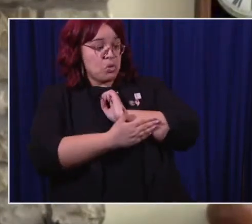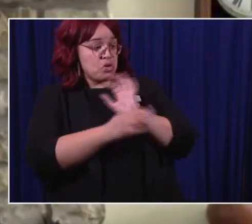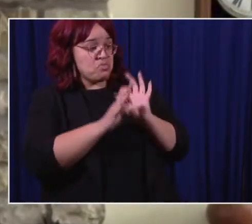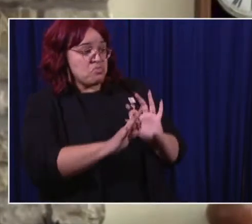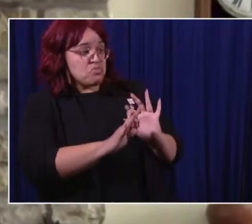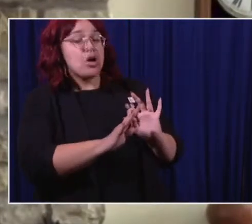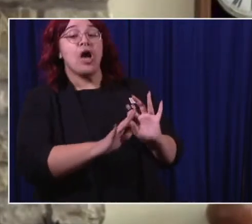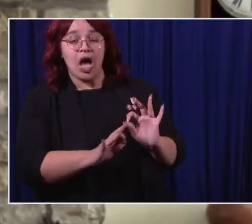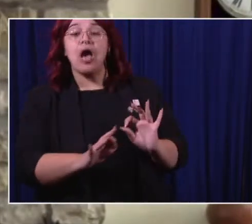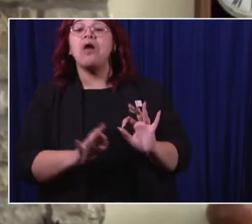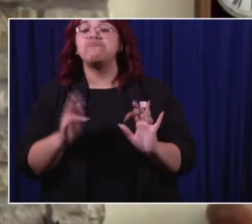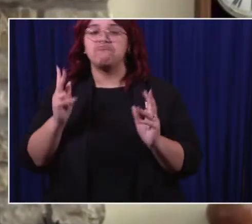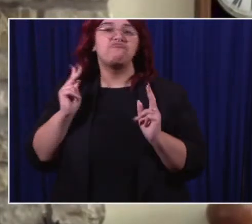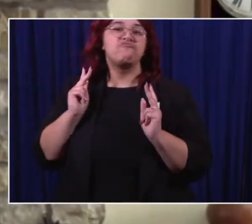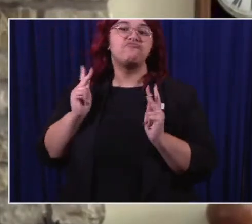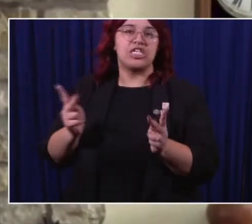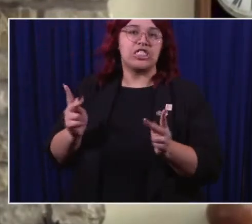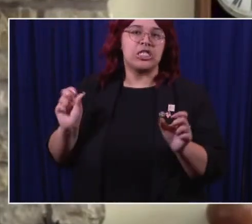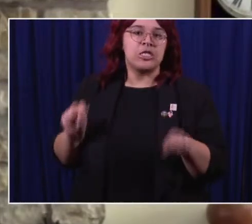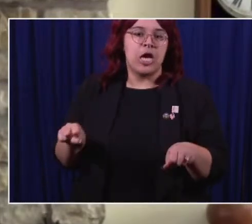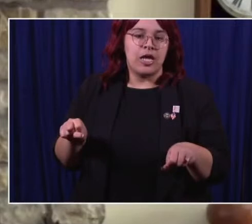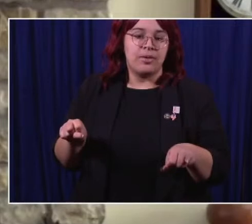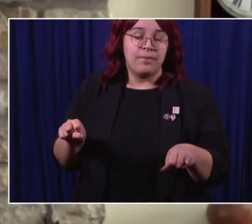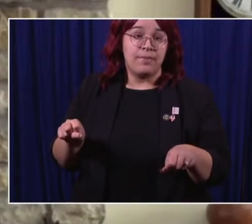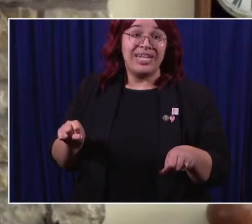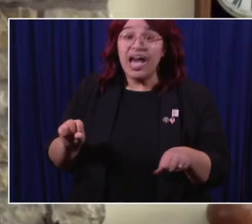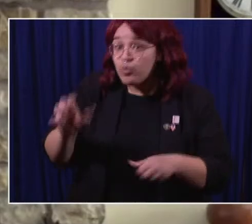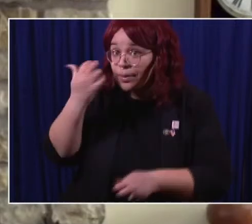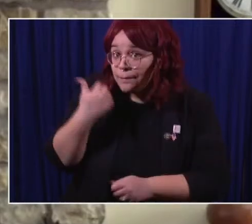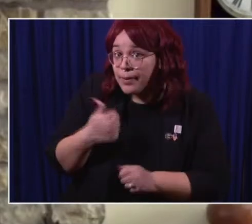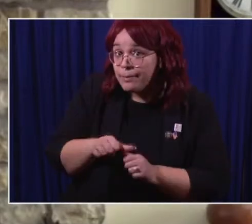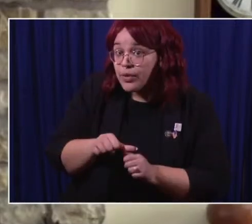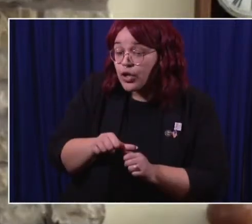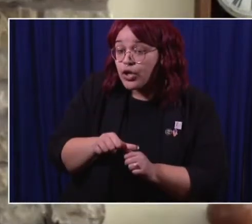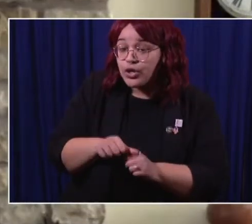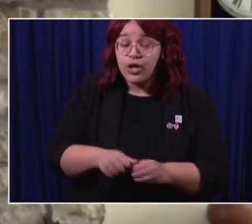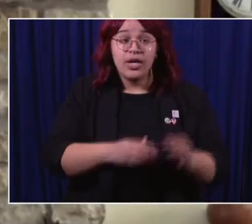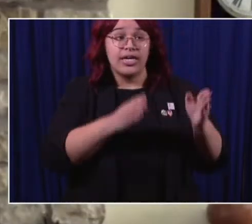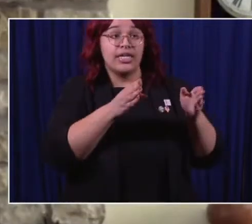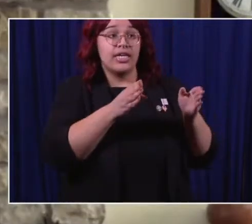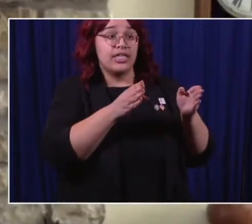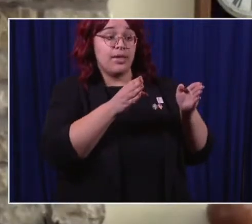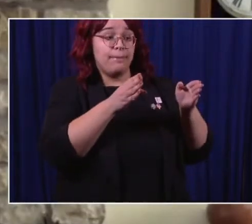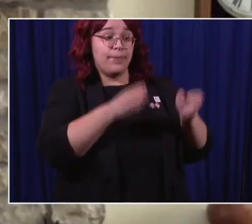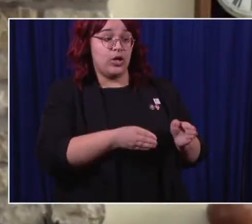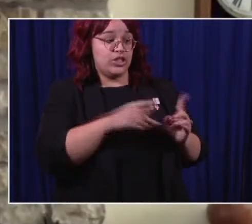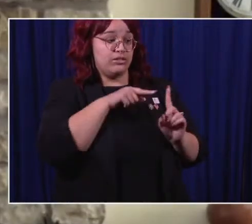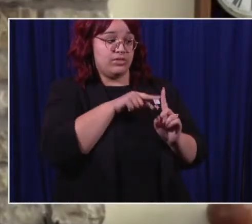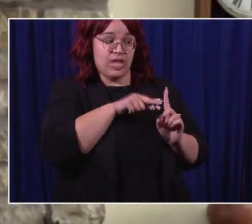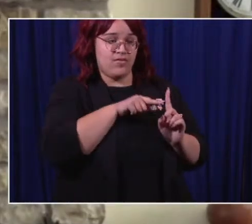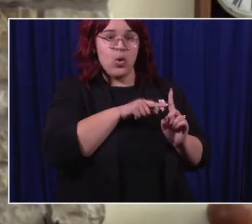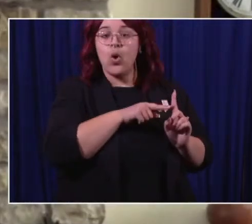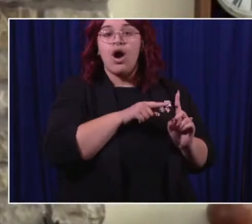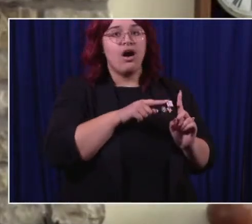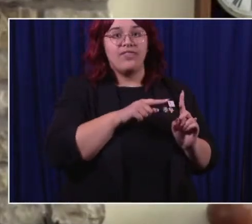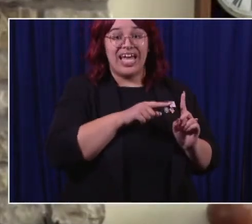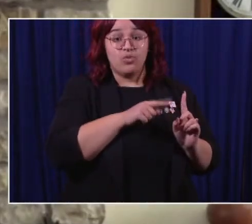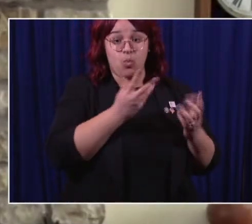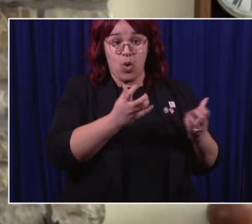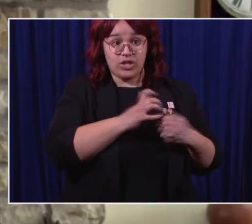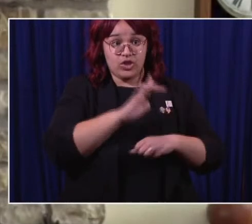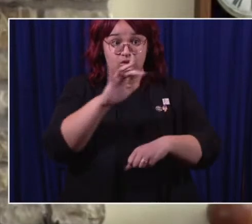facility. Remember, they also have to be COVID-free and not be outbreak testing. Everyone should look at the